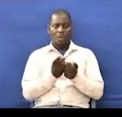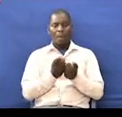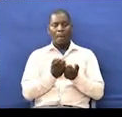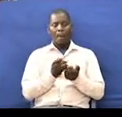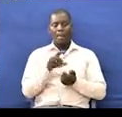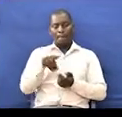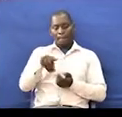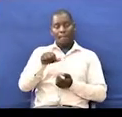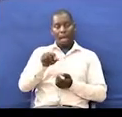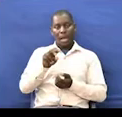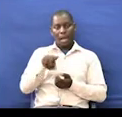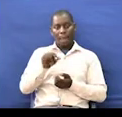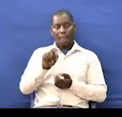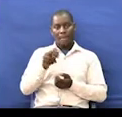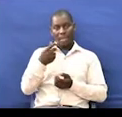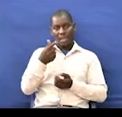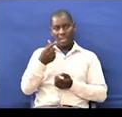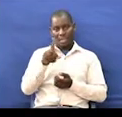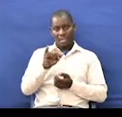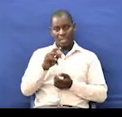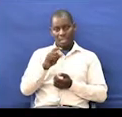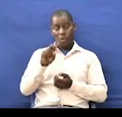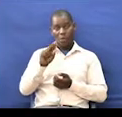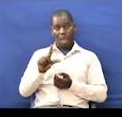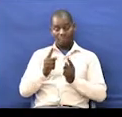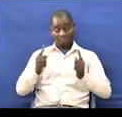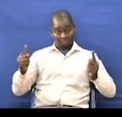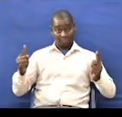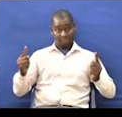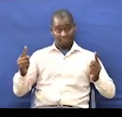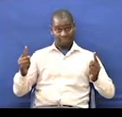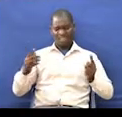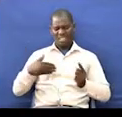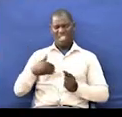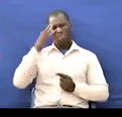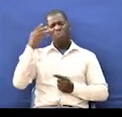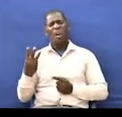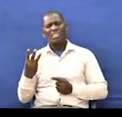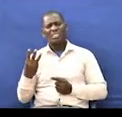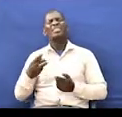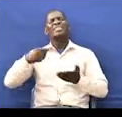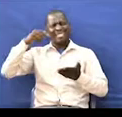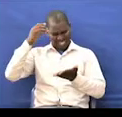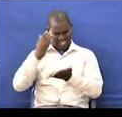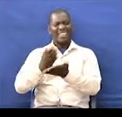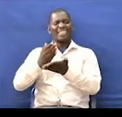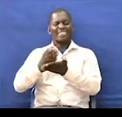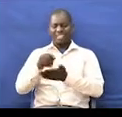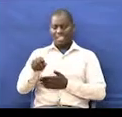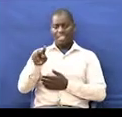the units of force? You remember? That is what? Yes, exactly. Is Newton. And